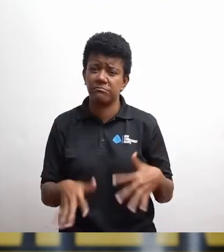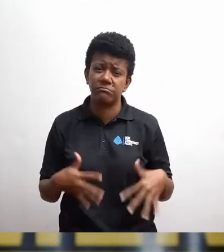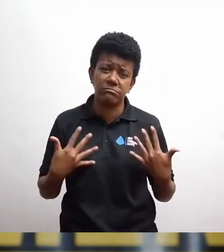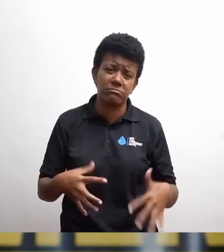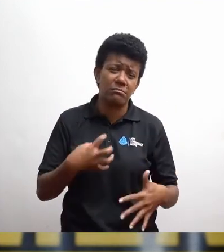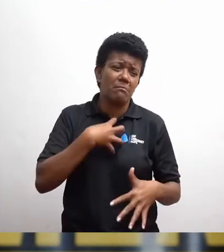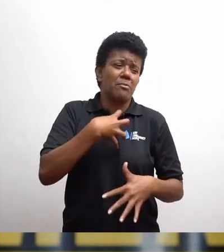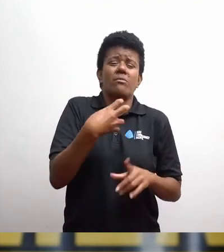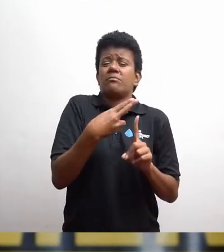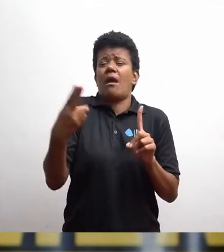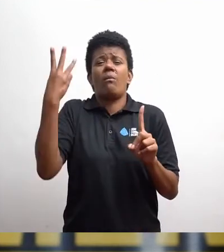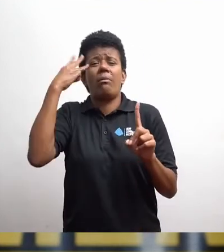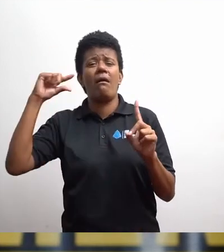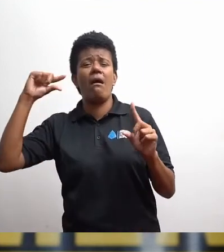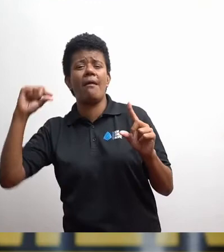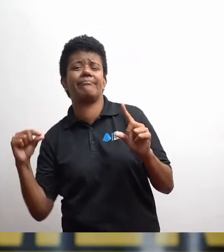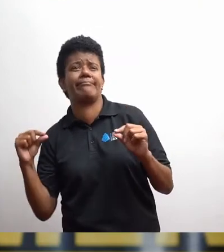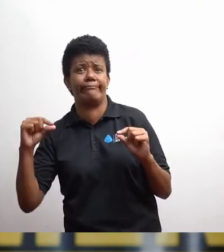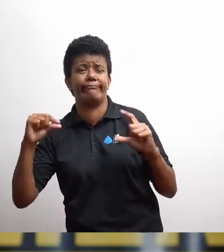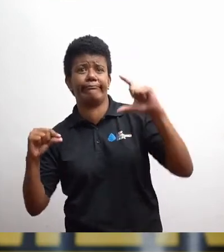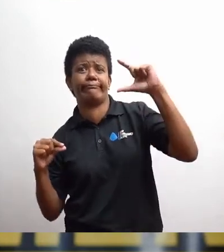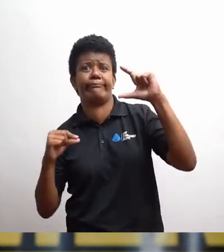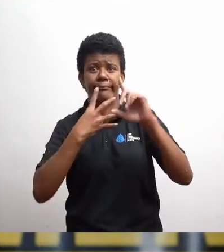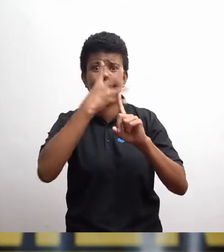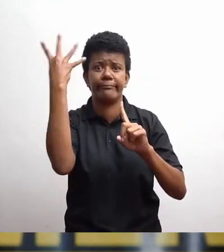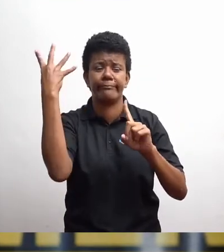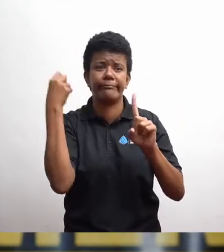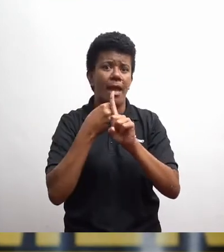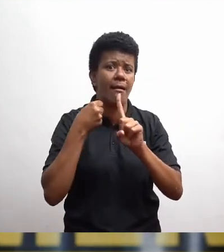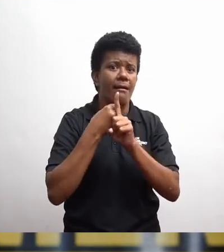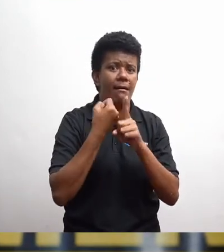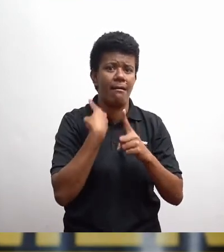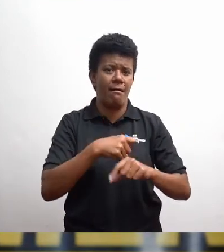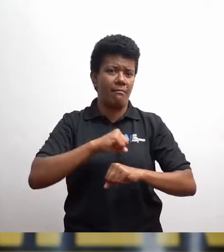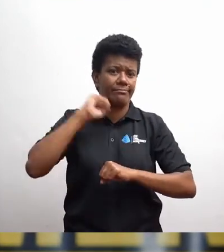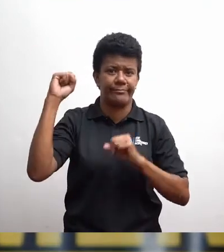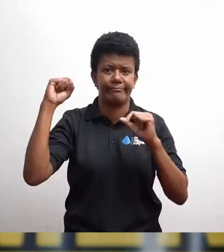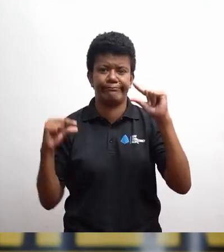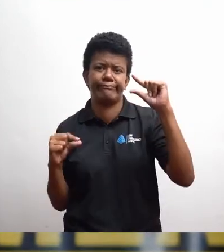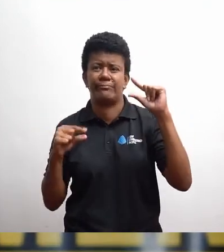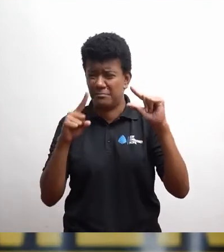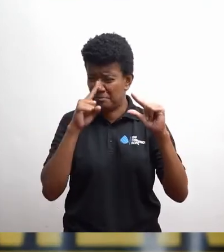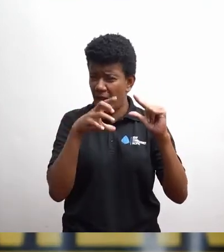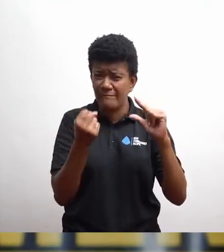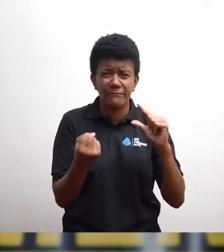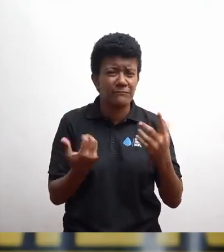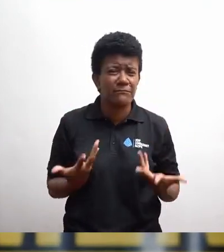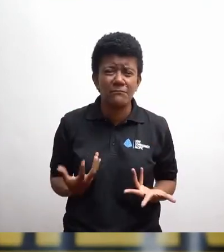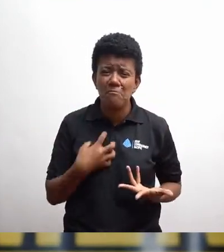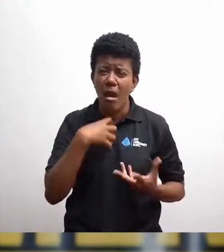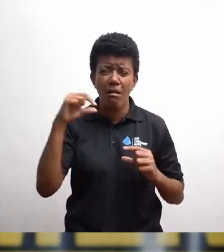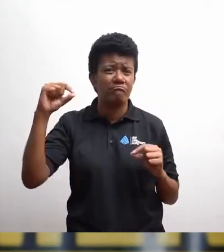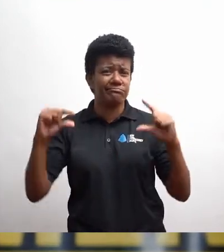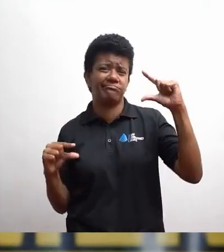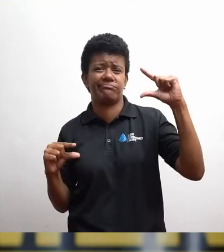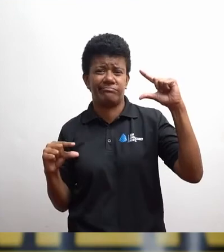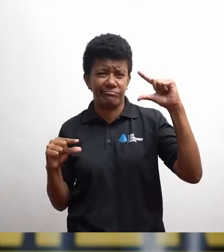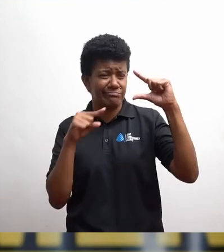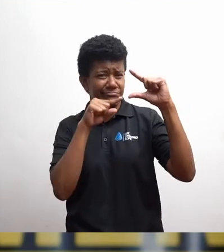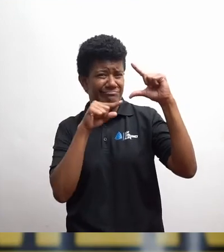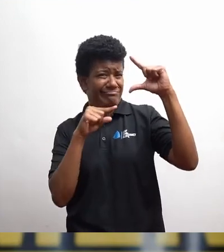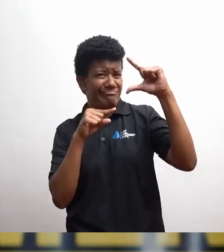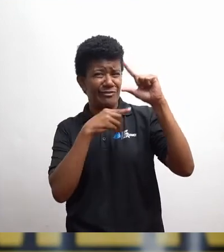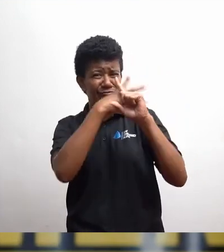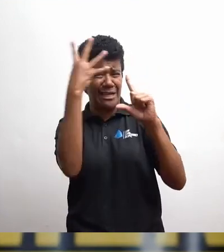do of women. And those rates are already double the global average, between 60 to 70%. And the rates for the